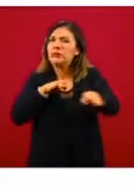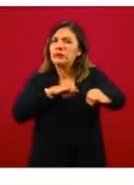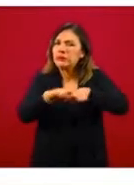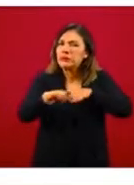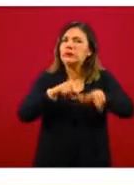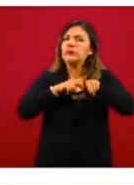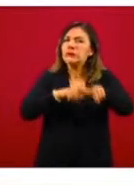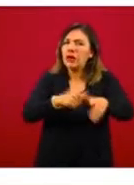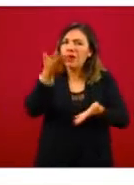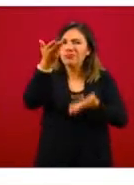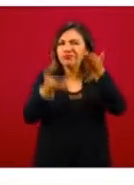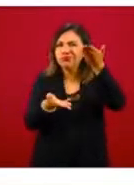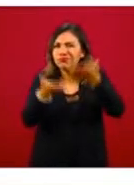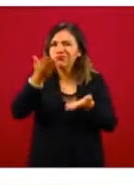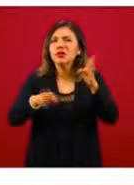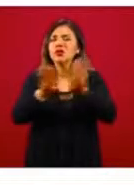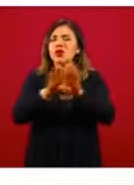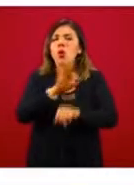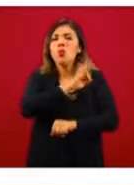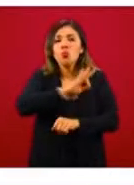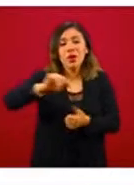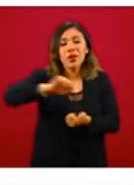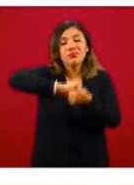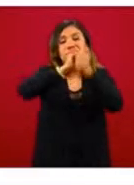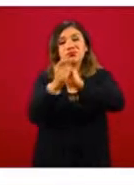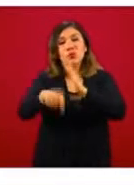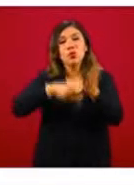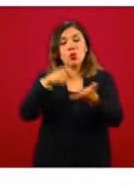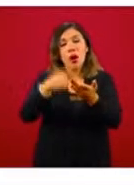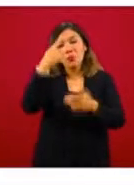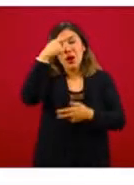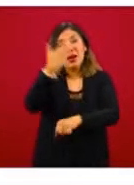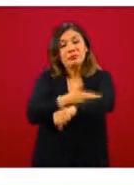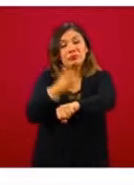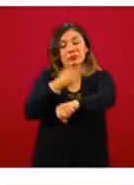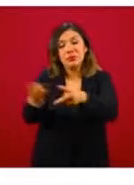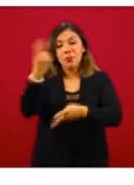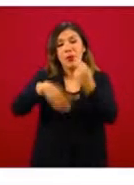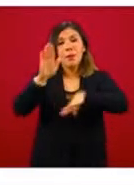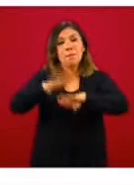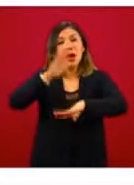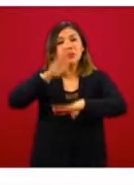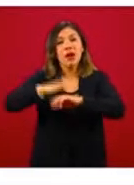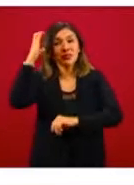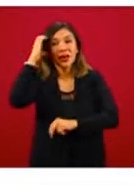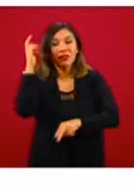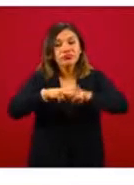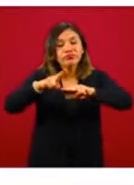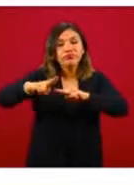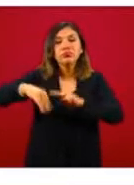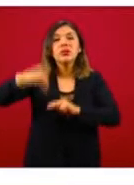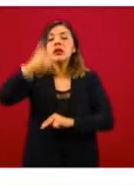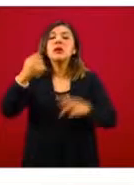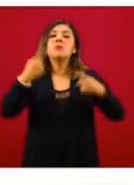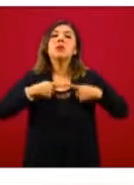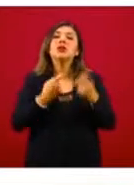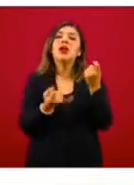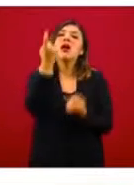We also see that it is maintaining stable in some states, and we're still seeing more beds opening up.